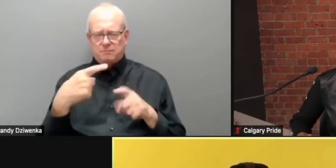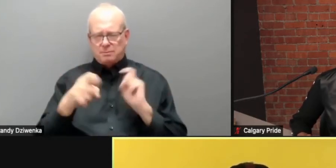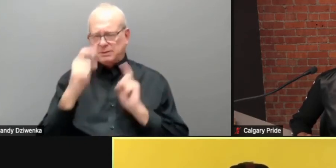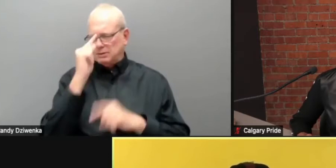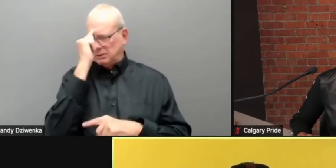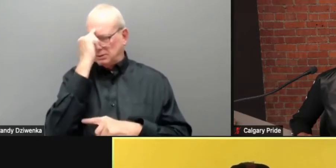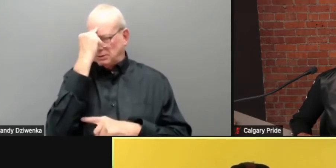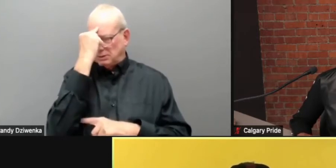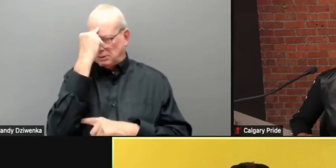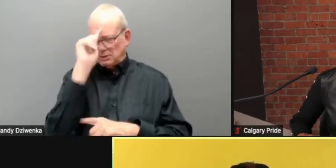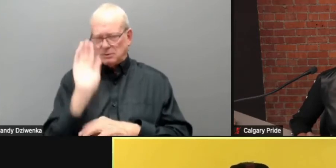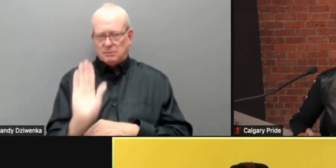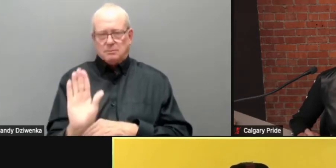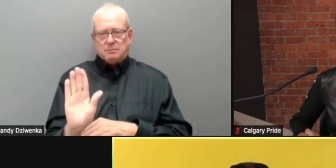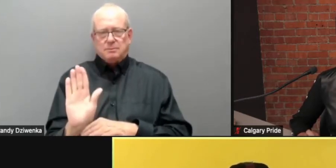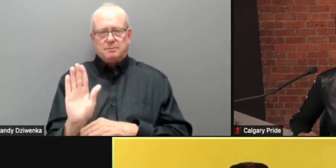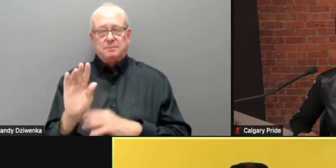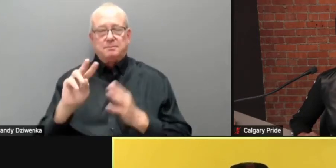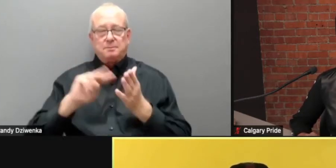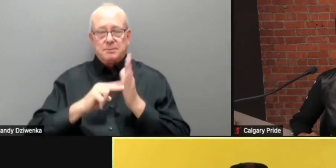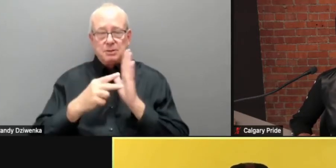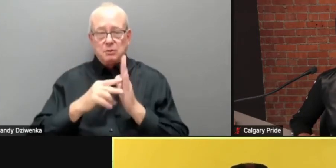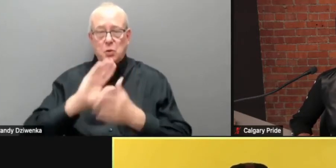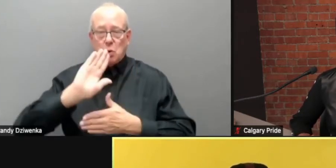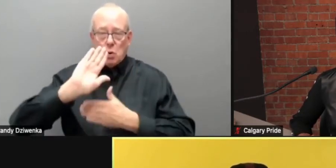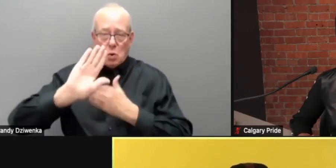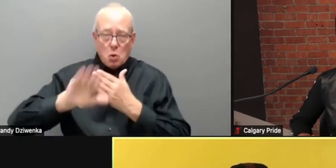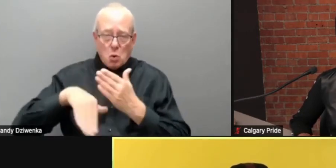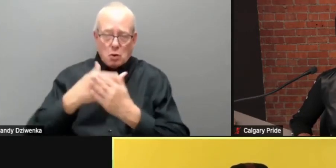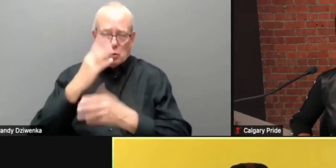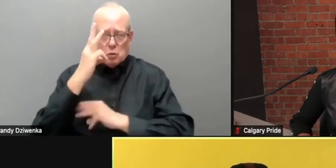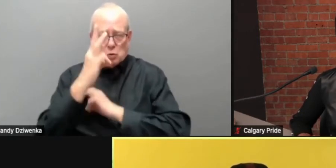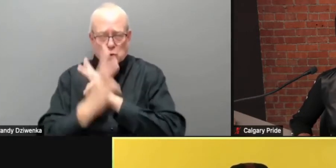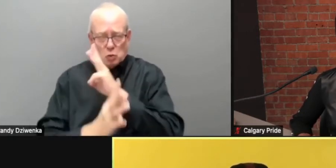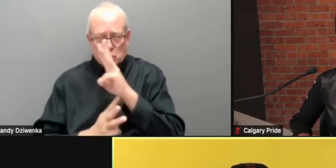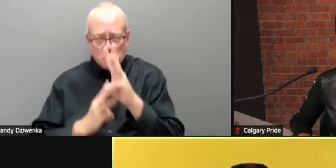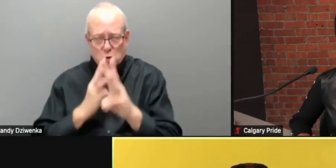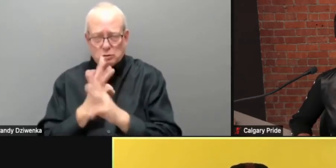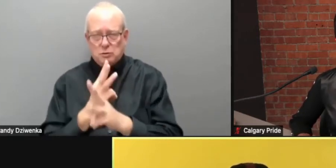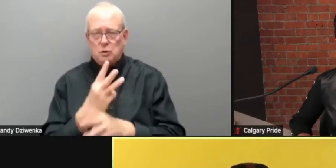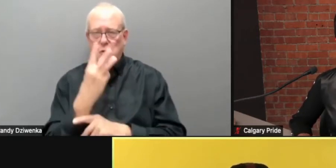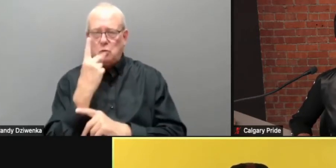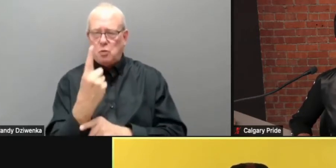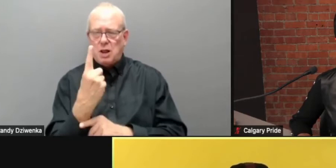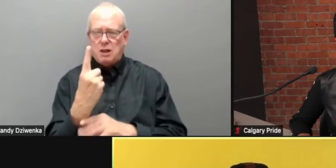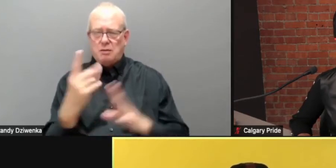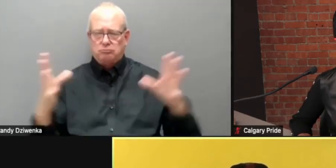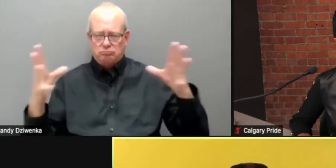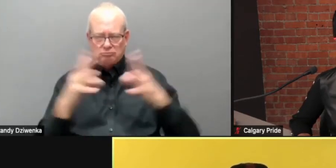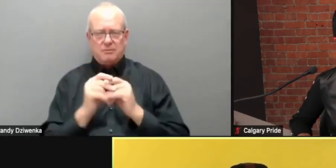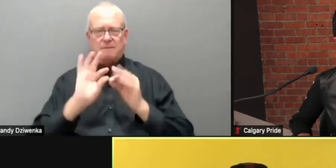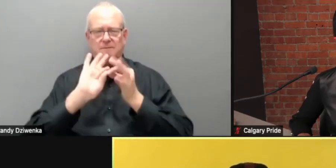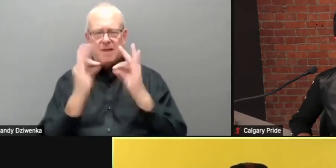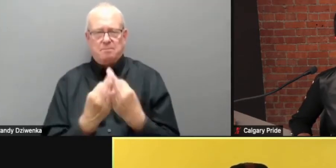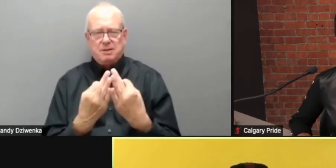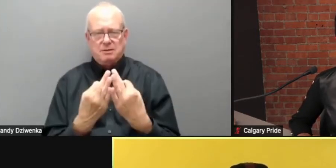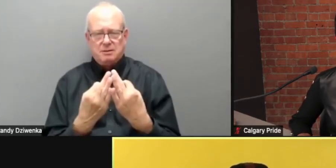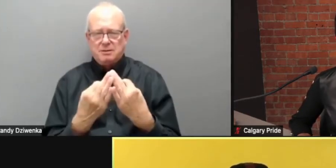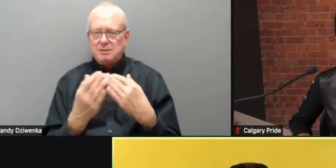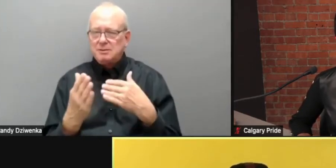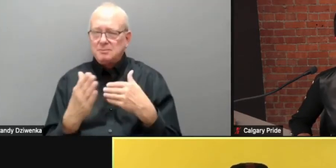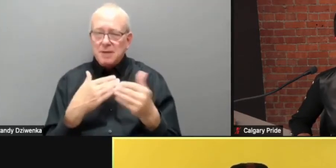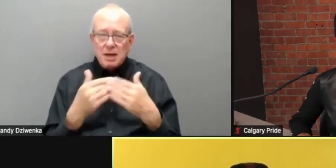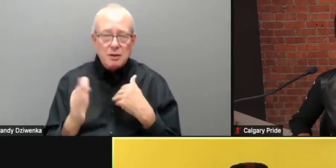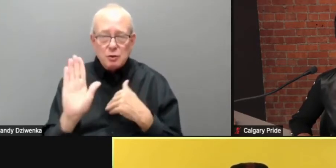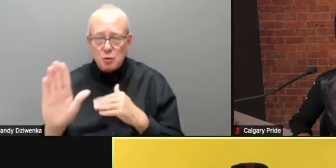is one family. So no matter which part of the world you come from, no matter which diverse community or religious background you